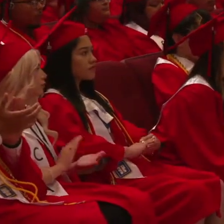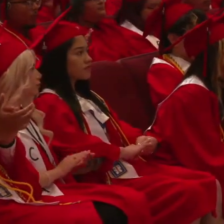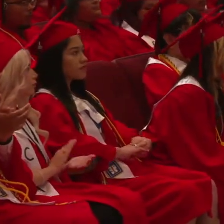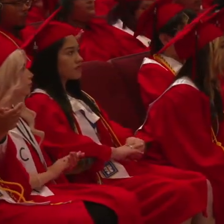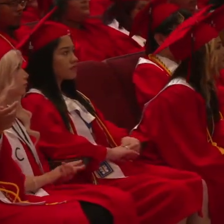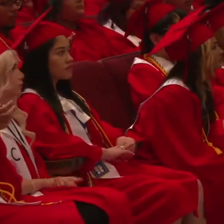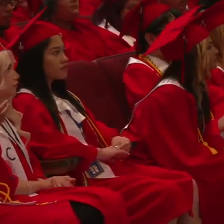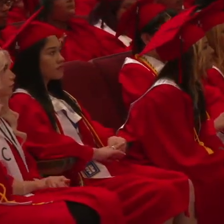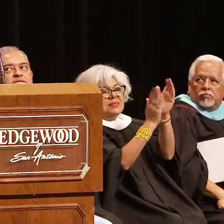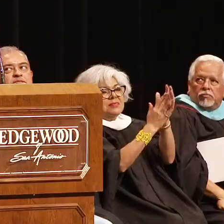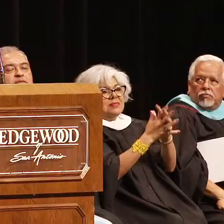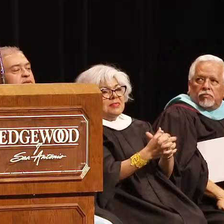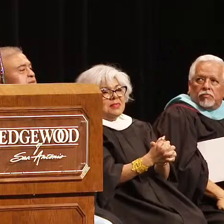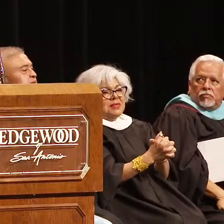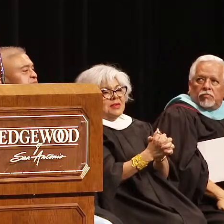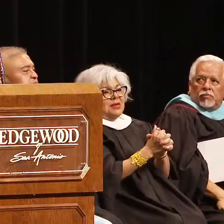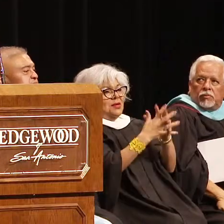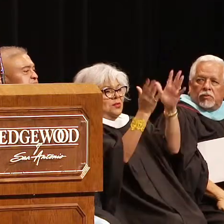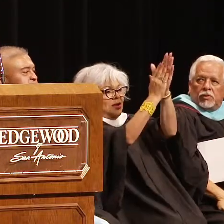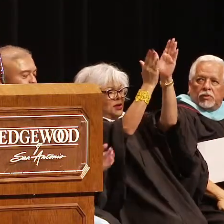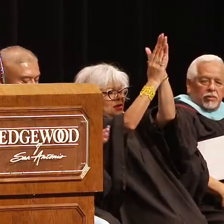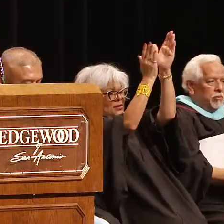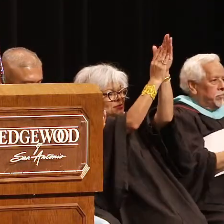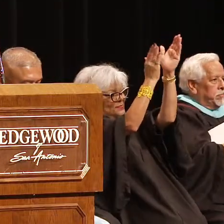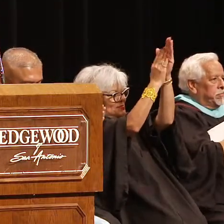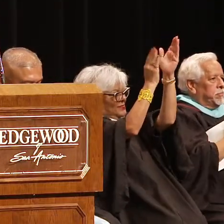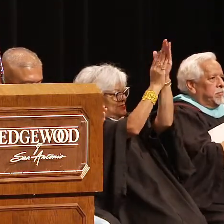totaling close to $1 million.